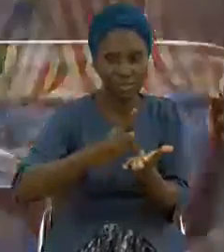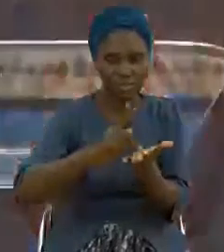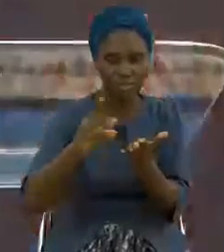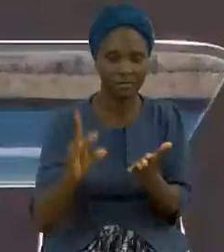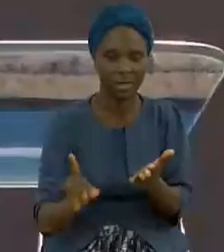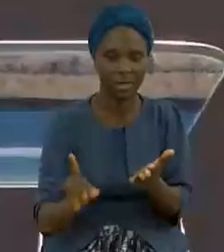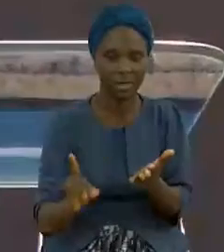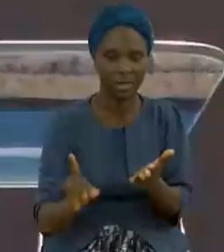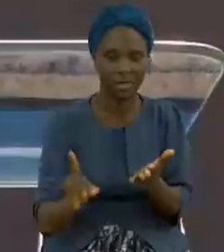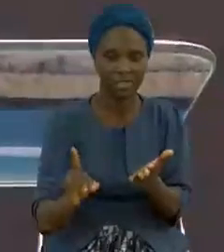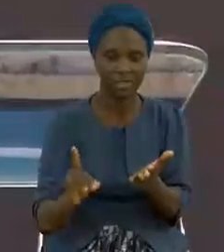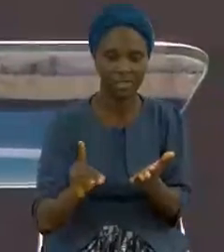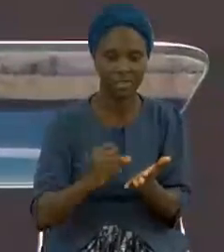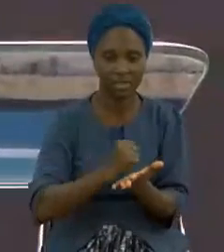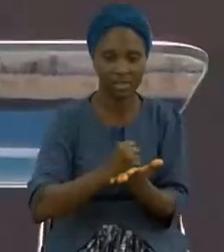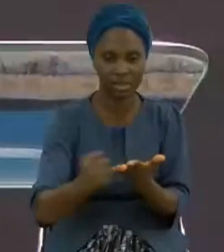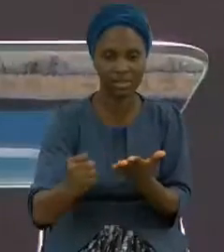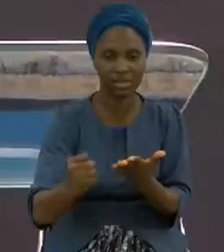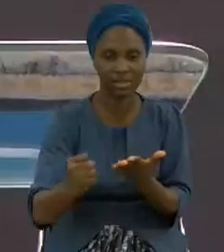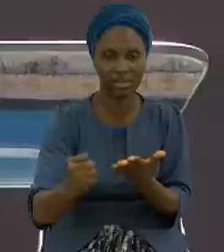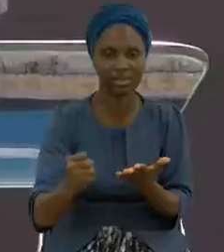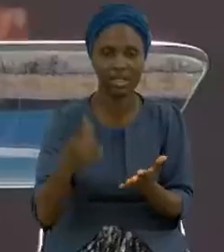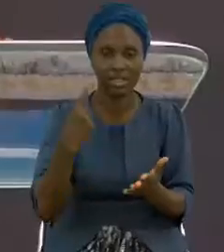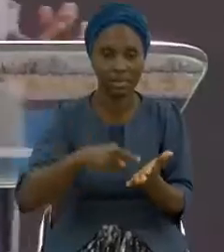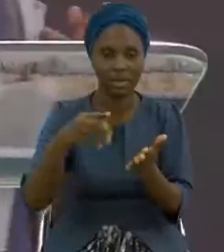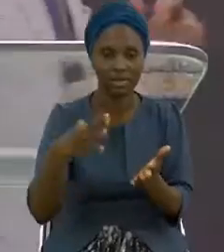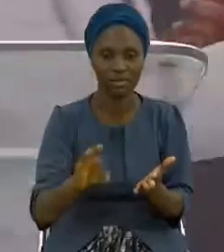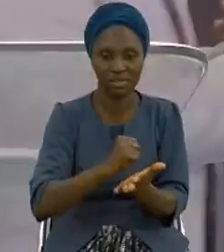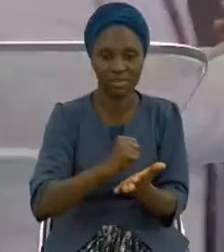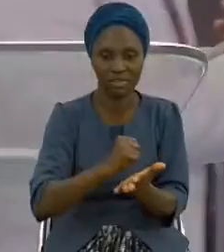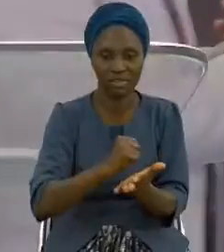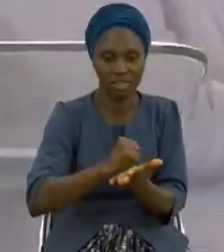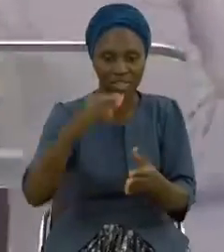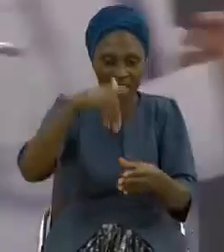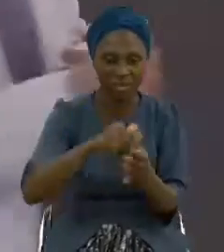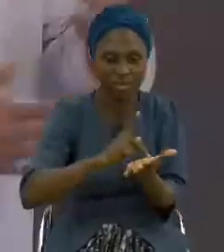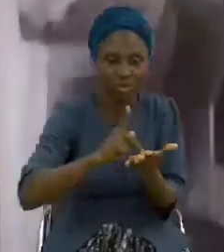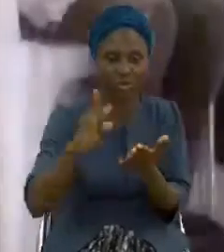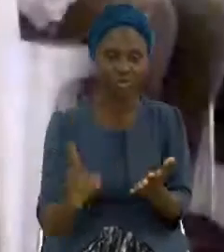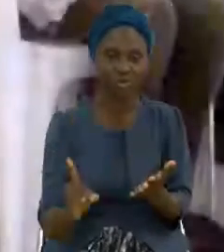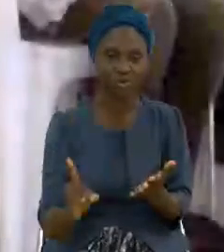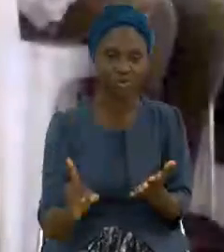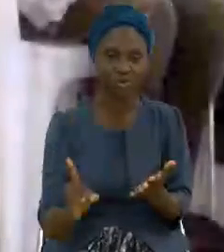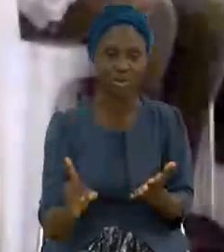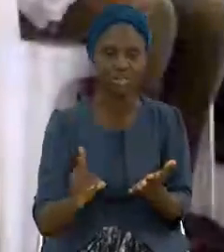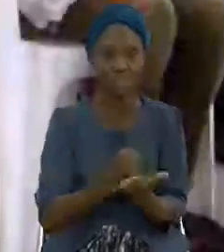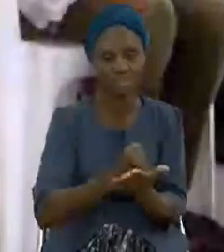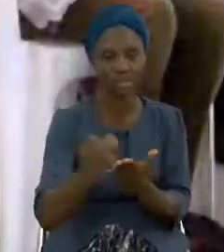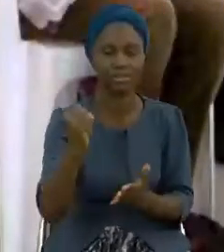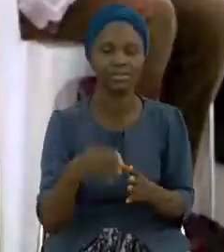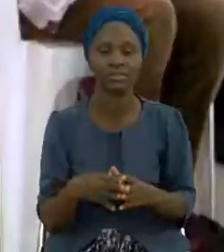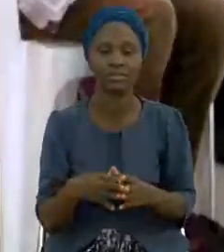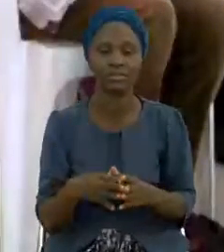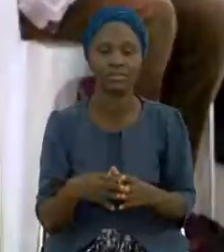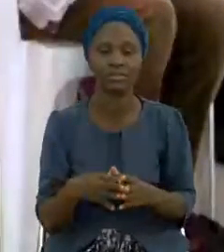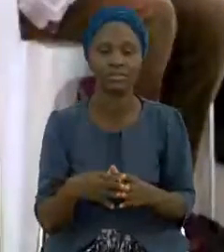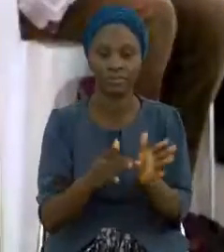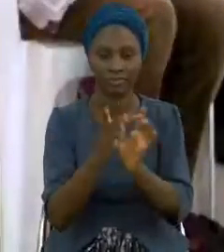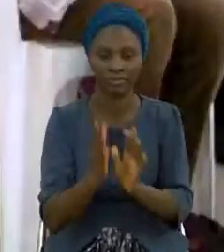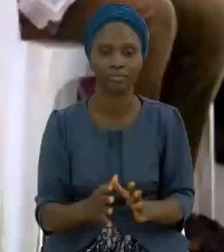You see, it's a miracle. Salvation is a miracle. Healing is a